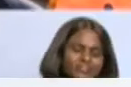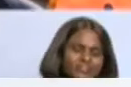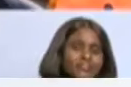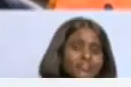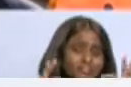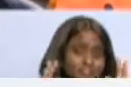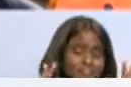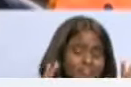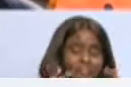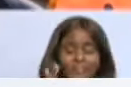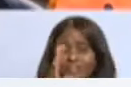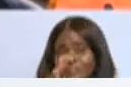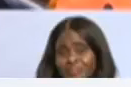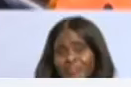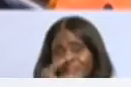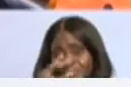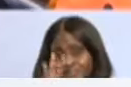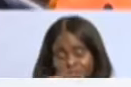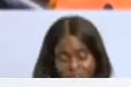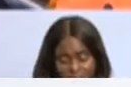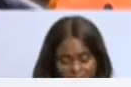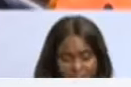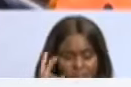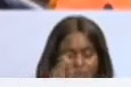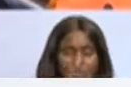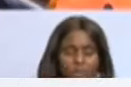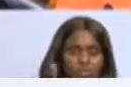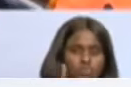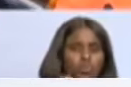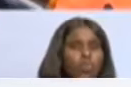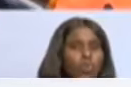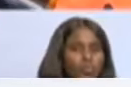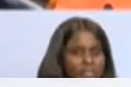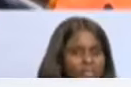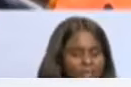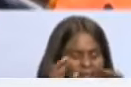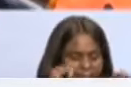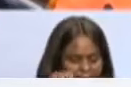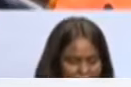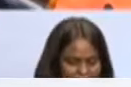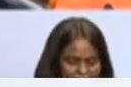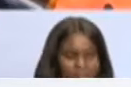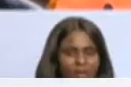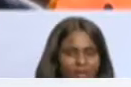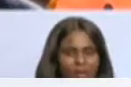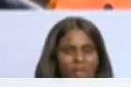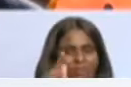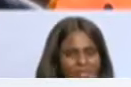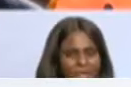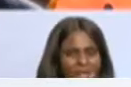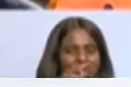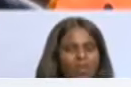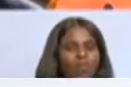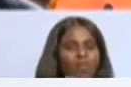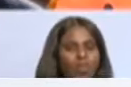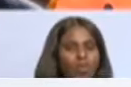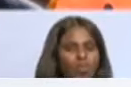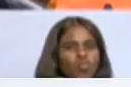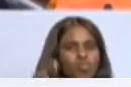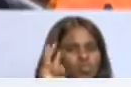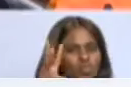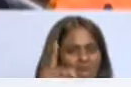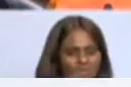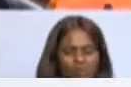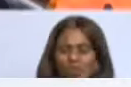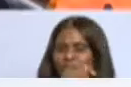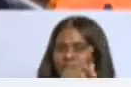Excellent. Madam Speaker, we also commissioned the rehabilitation works on the Lusaka-Mongu Road from Tata